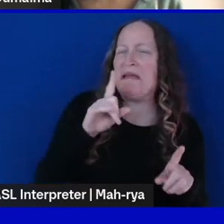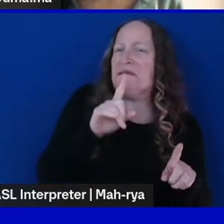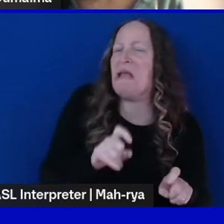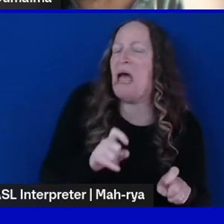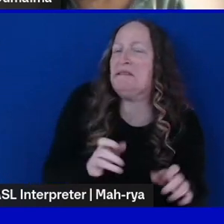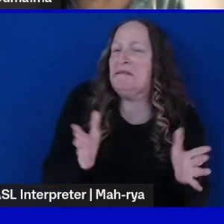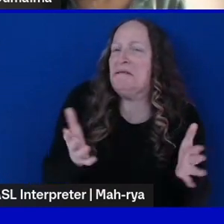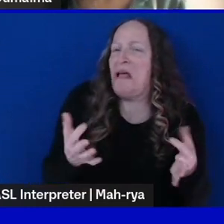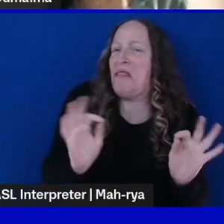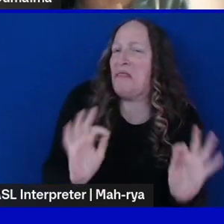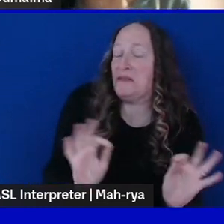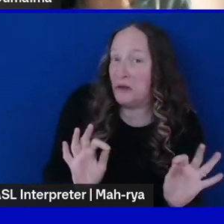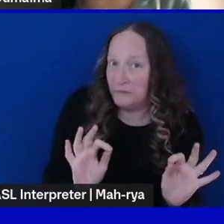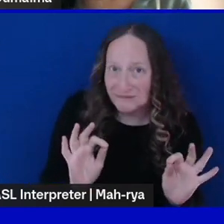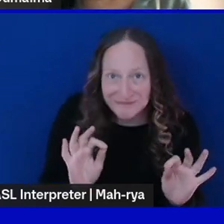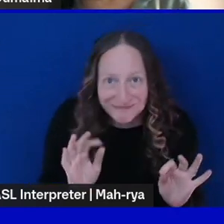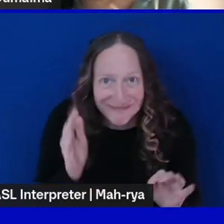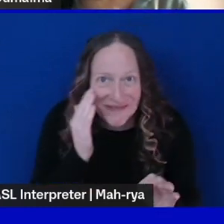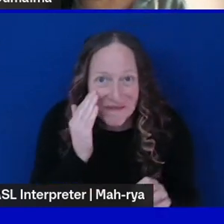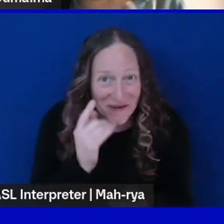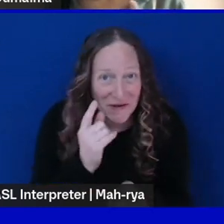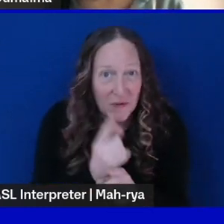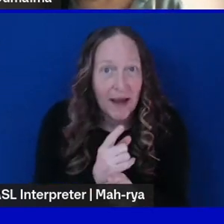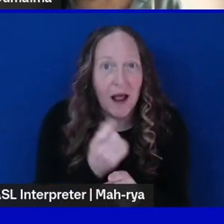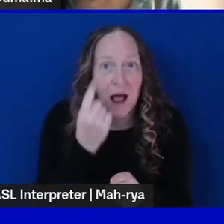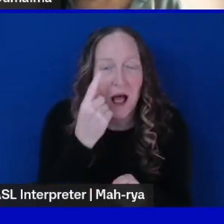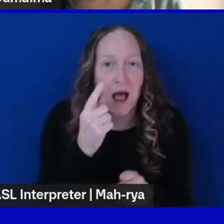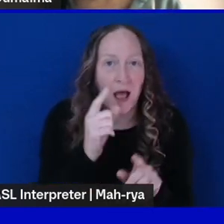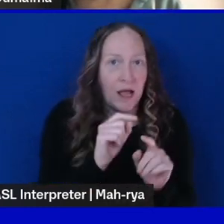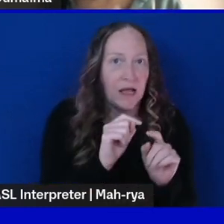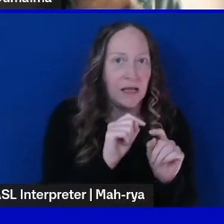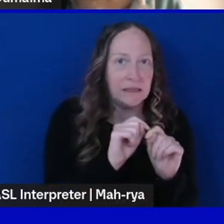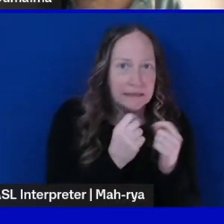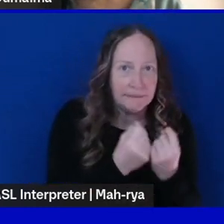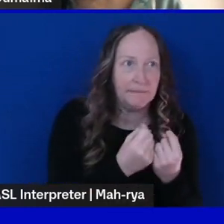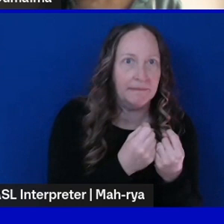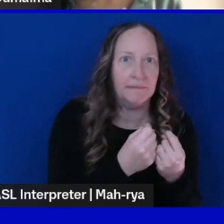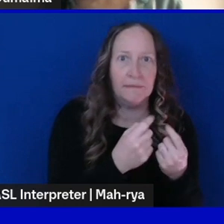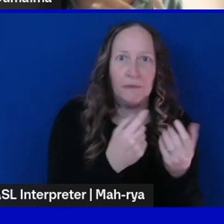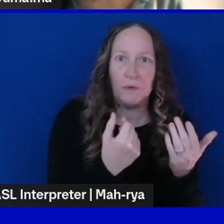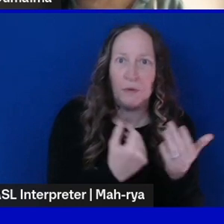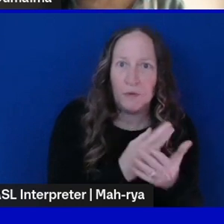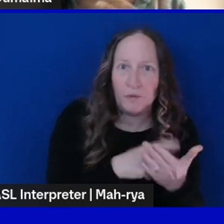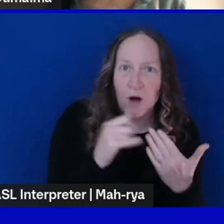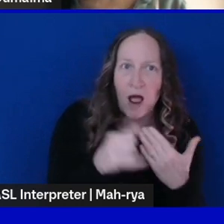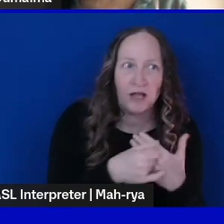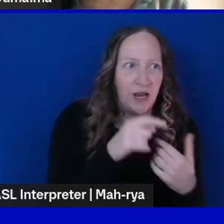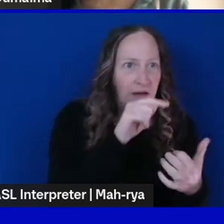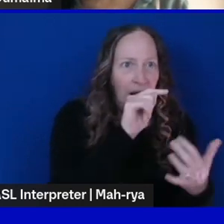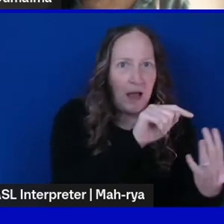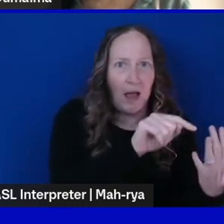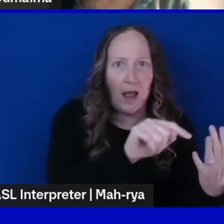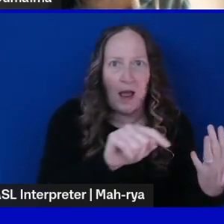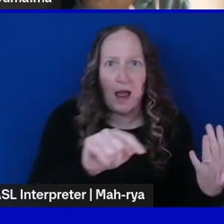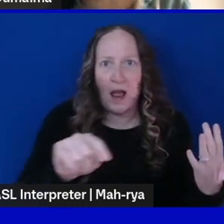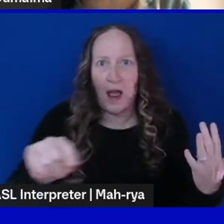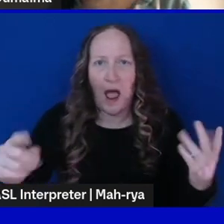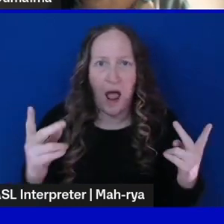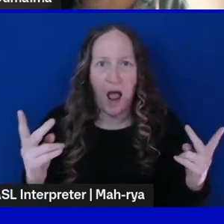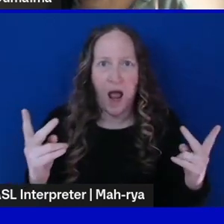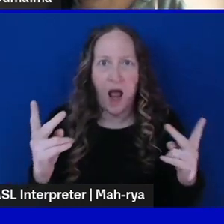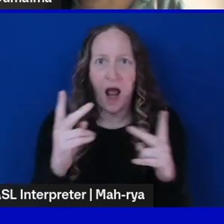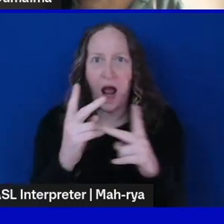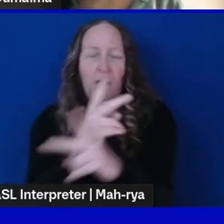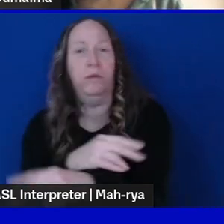familiar, right? Now multiply that by every new project or your organization or department spins up. So every time a